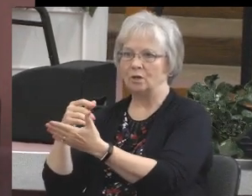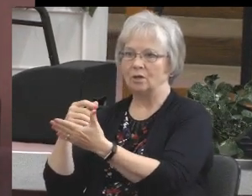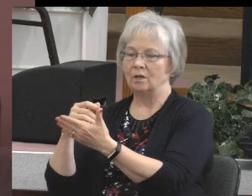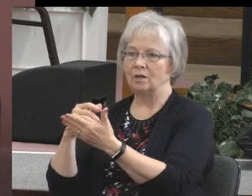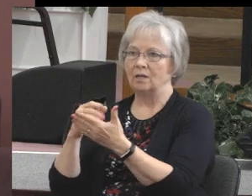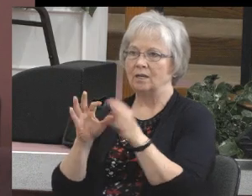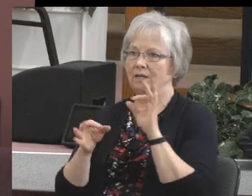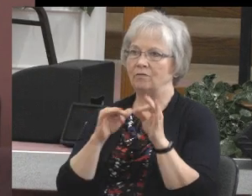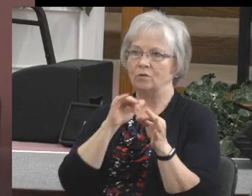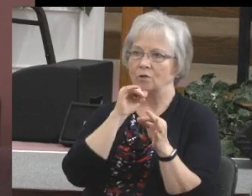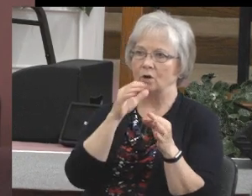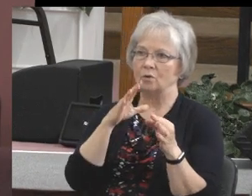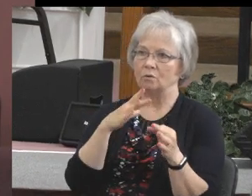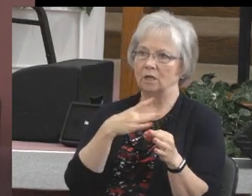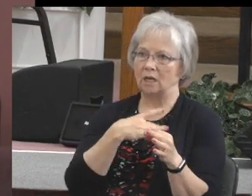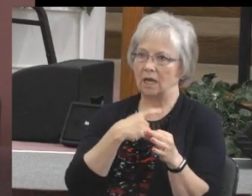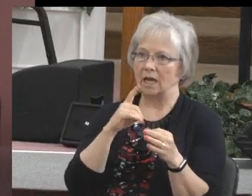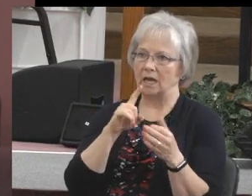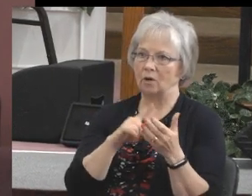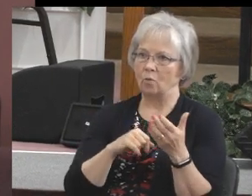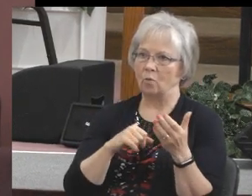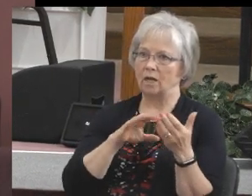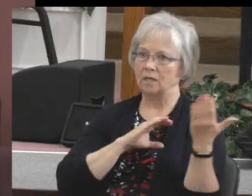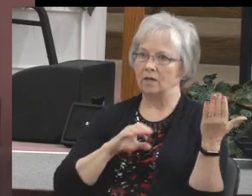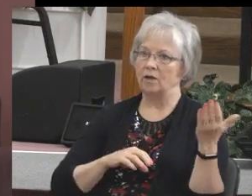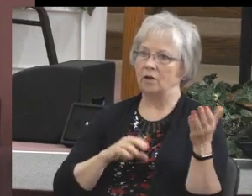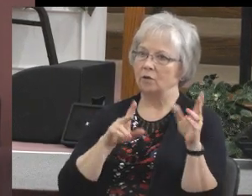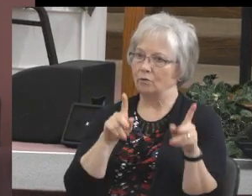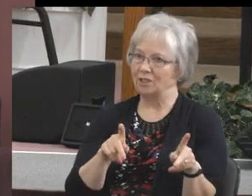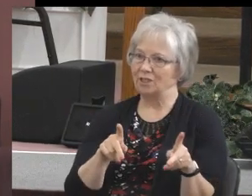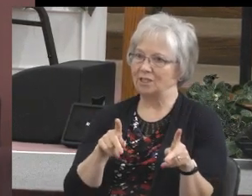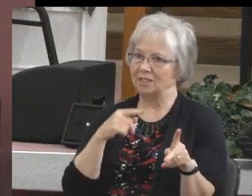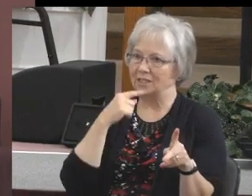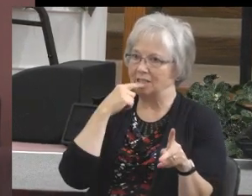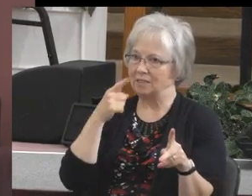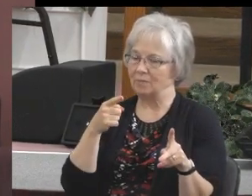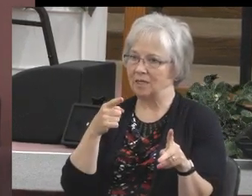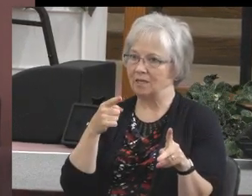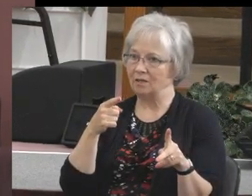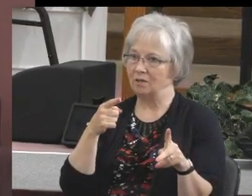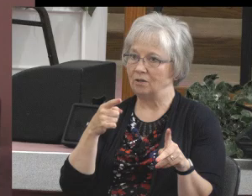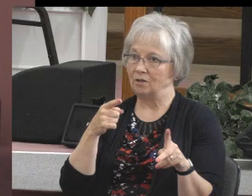to be, it's your free choice. You don't have to be one.